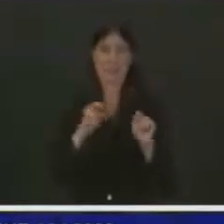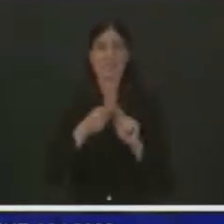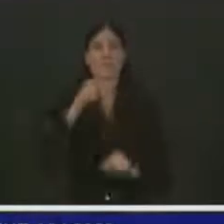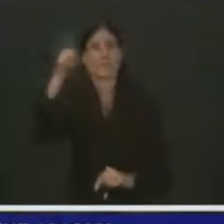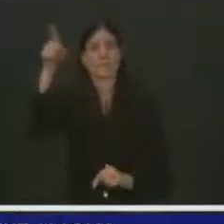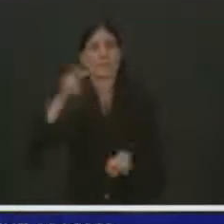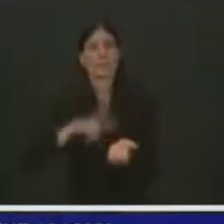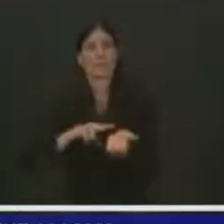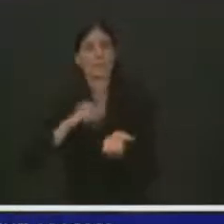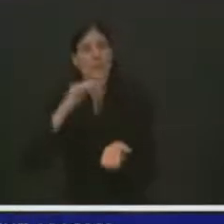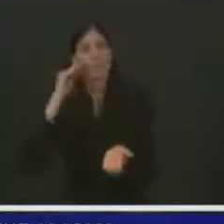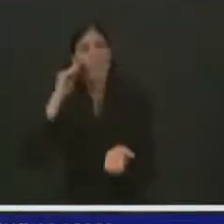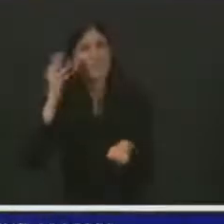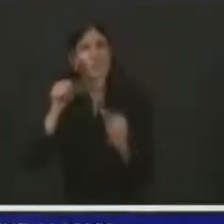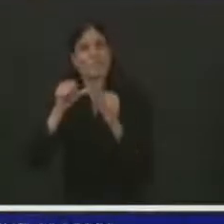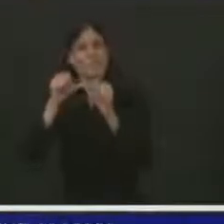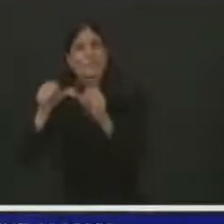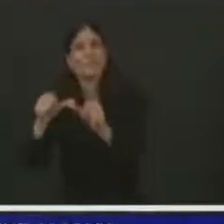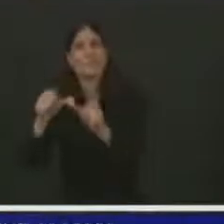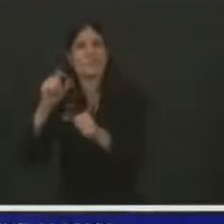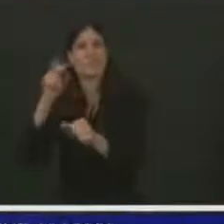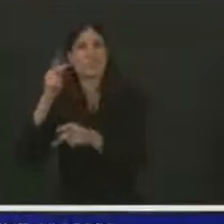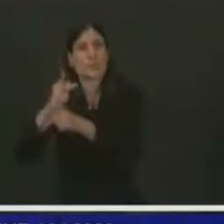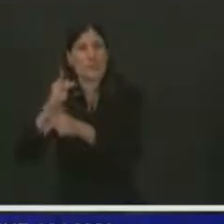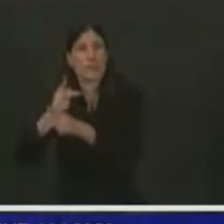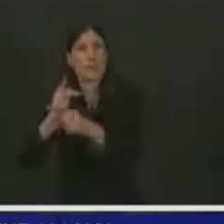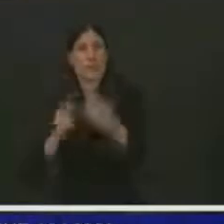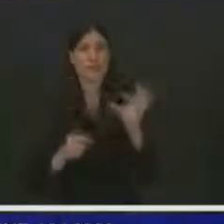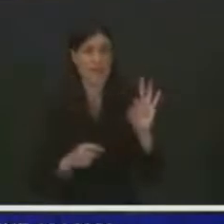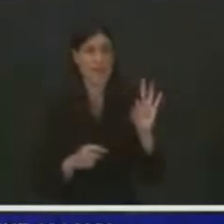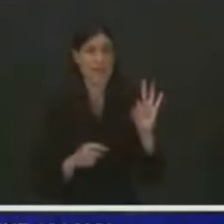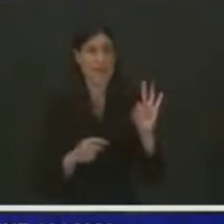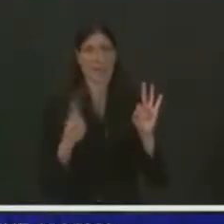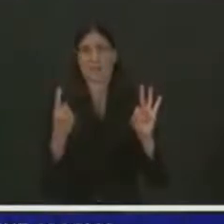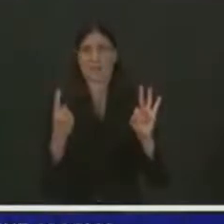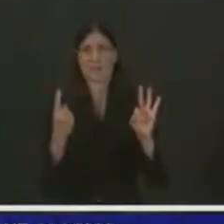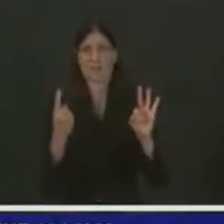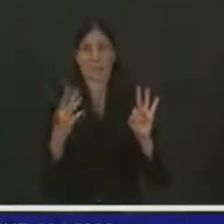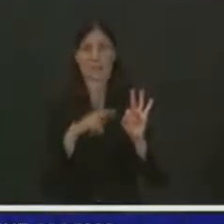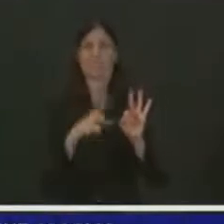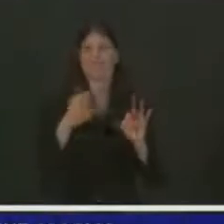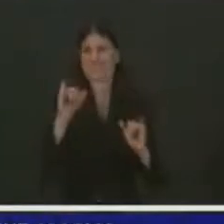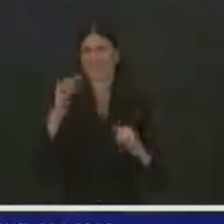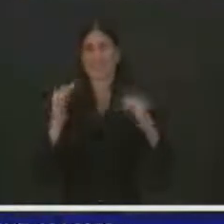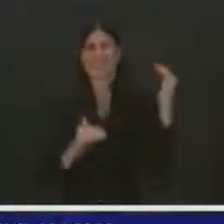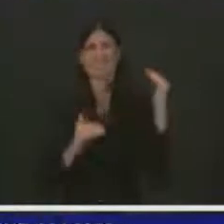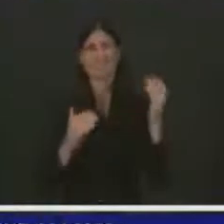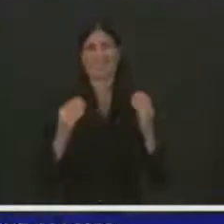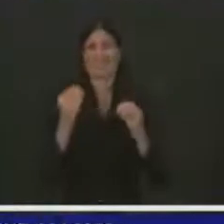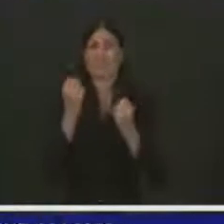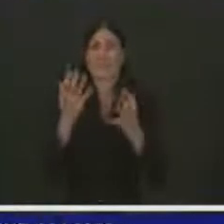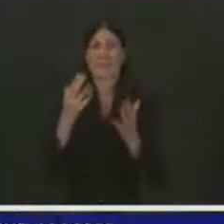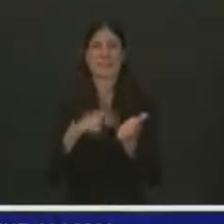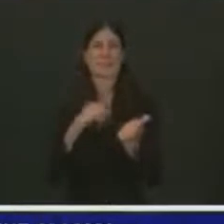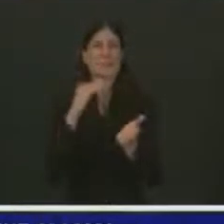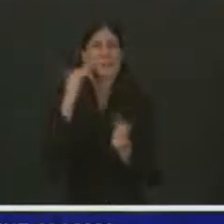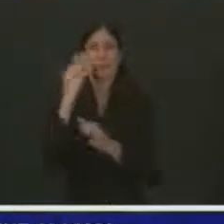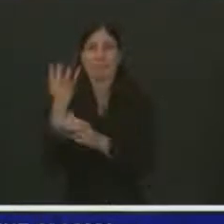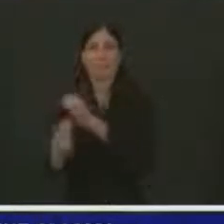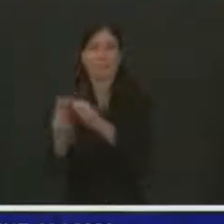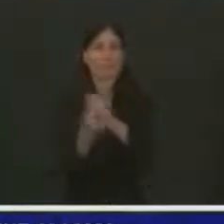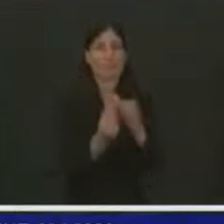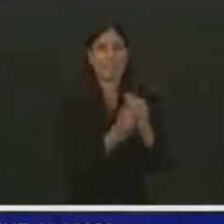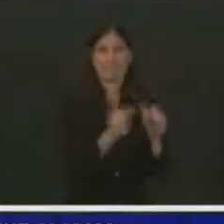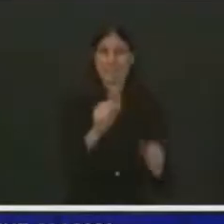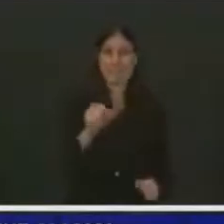the important work with nursing homes, making sure that the staffing support is there, the